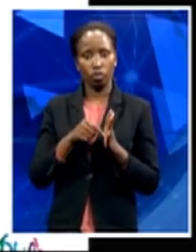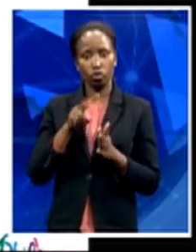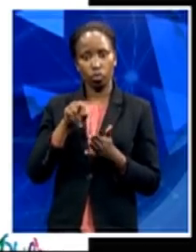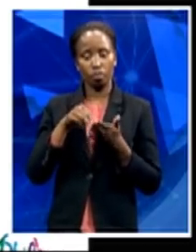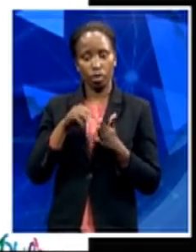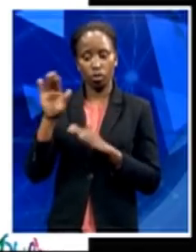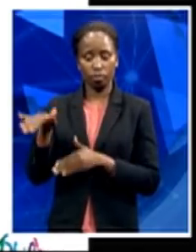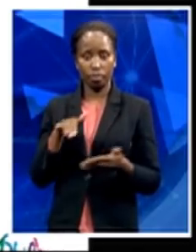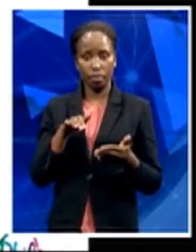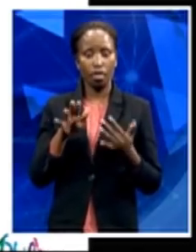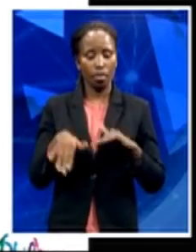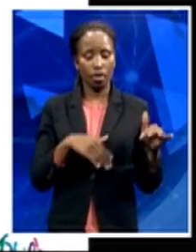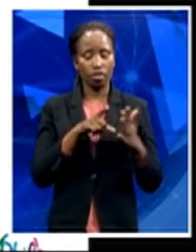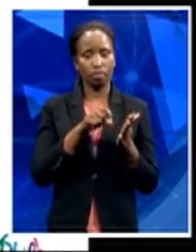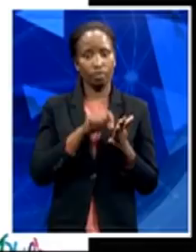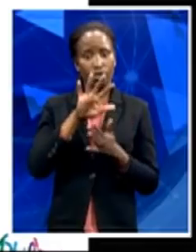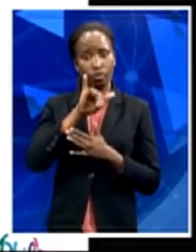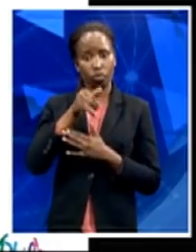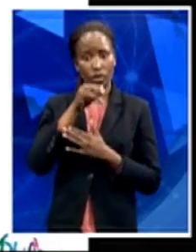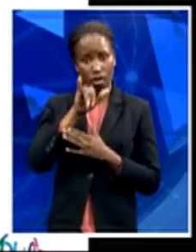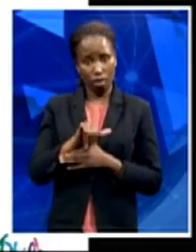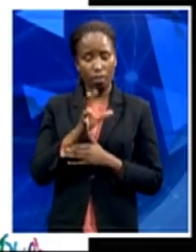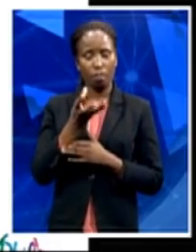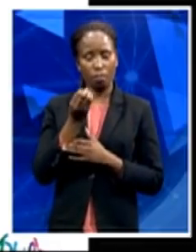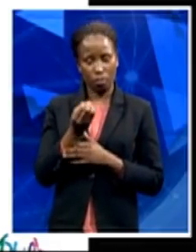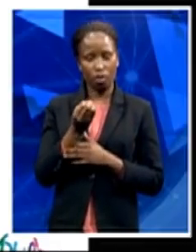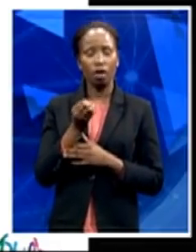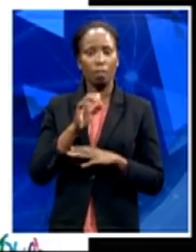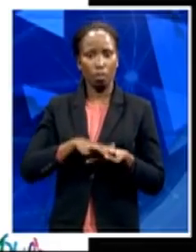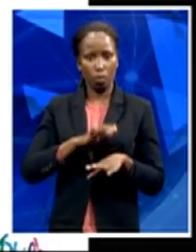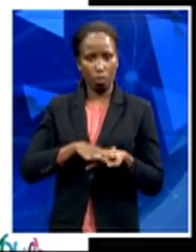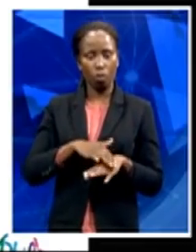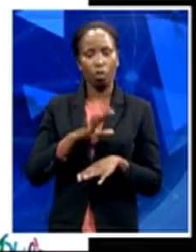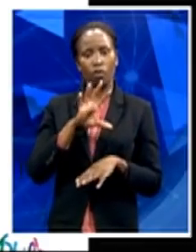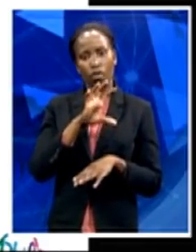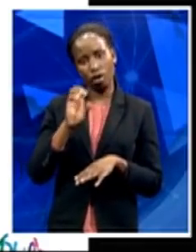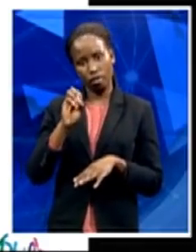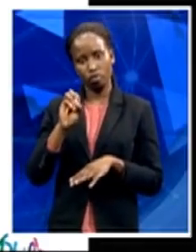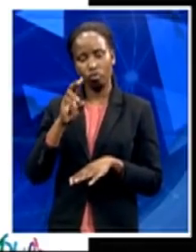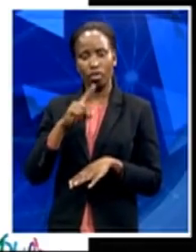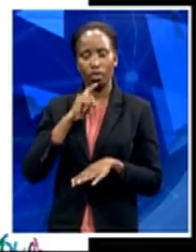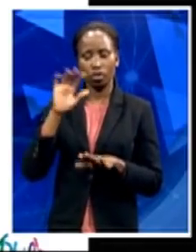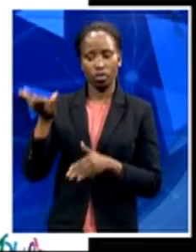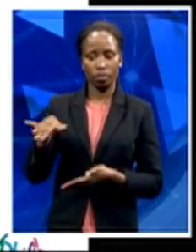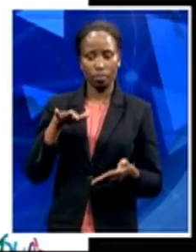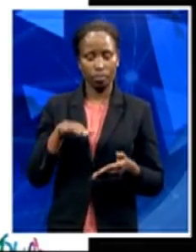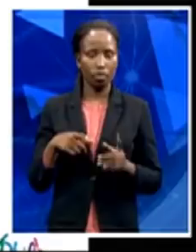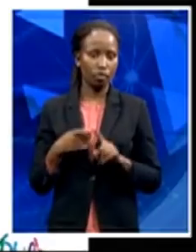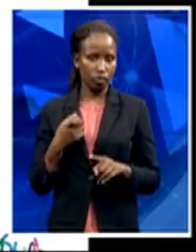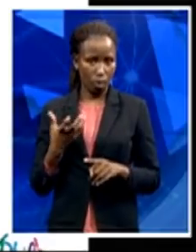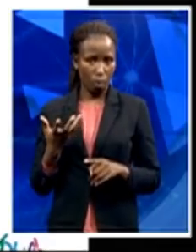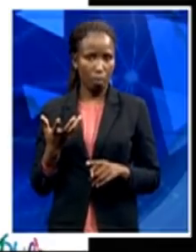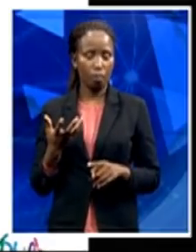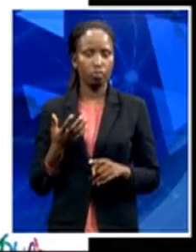additional 190,000 doses coming from the initial pipeline that we had described